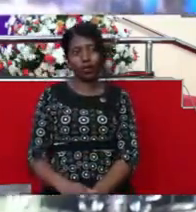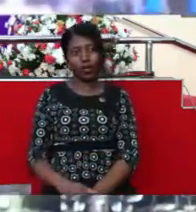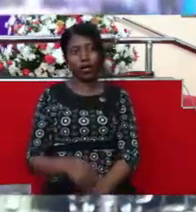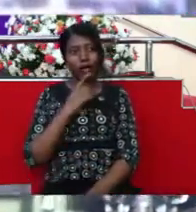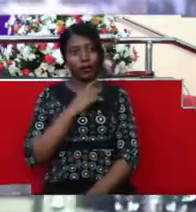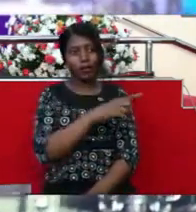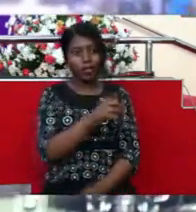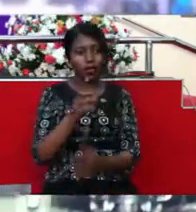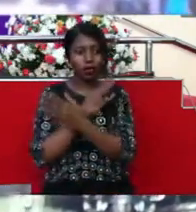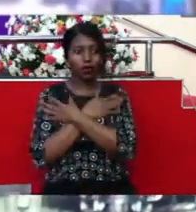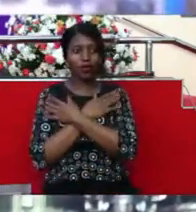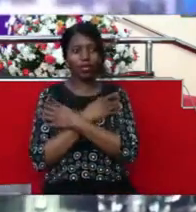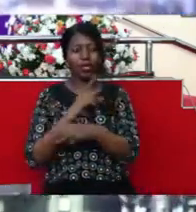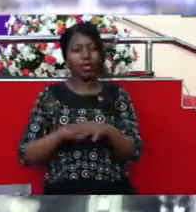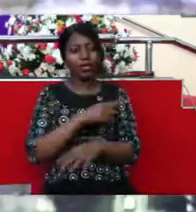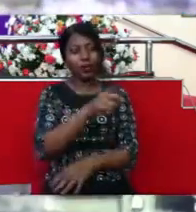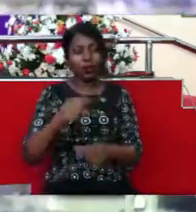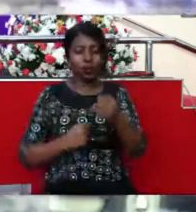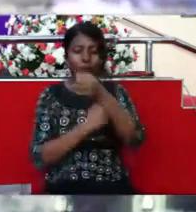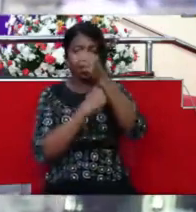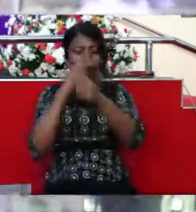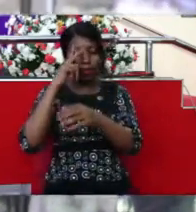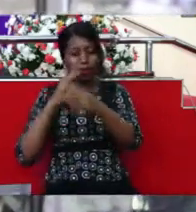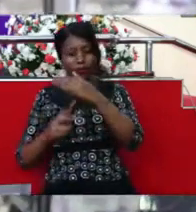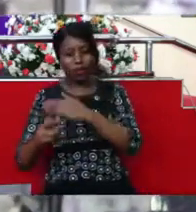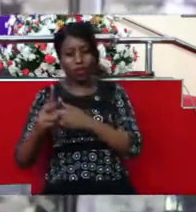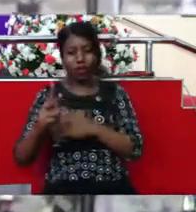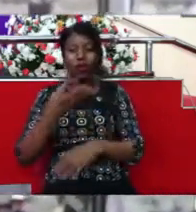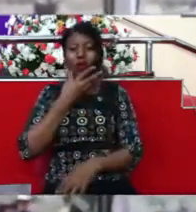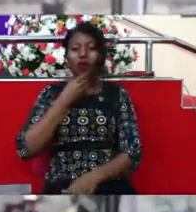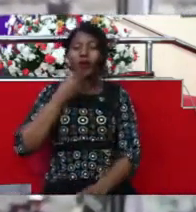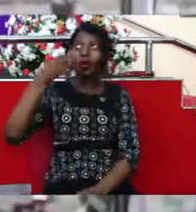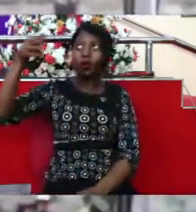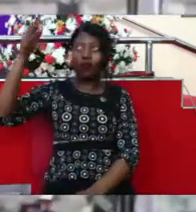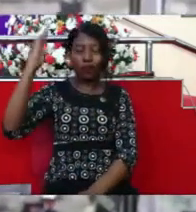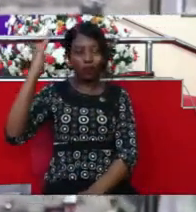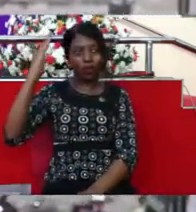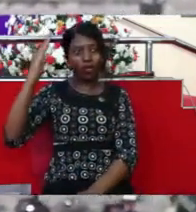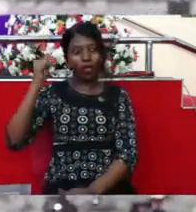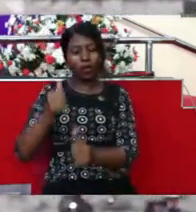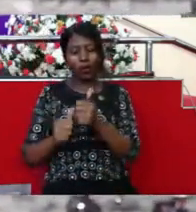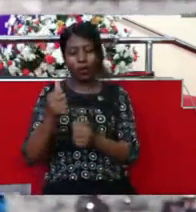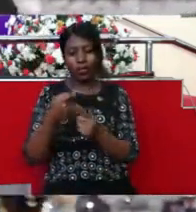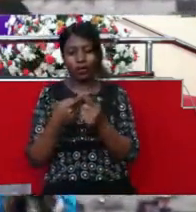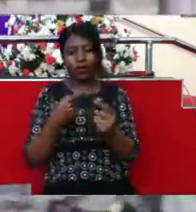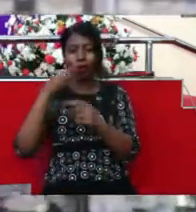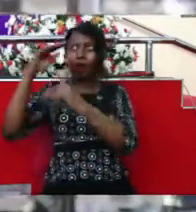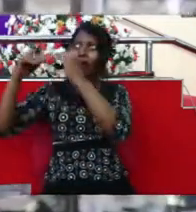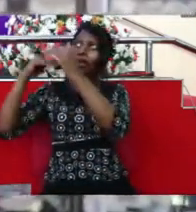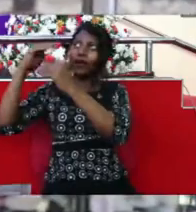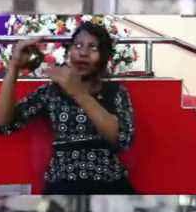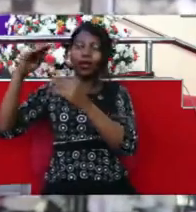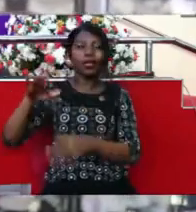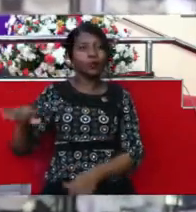support a vision of a man of God that is tapping from the heavenly portal, your families will